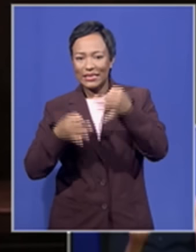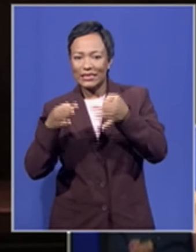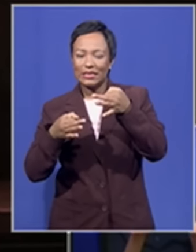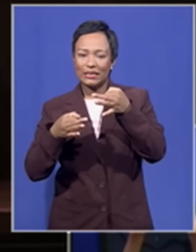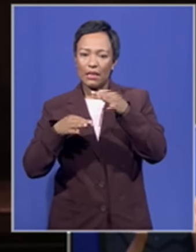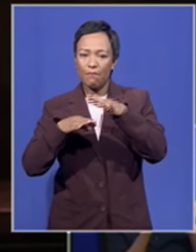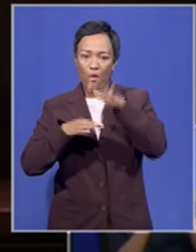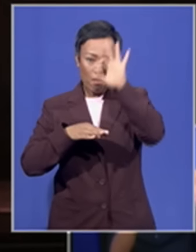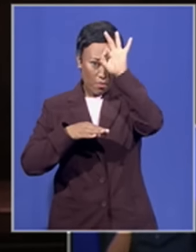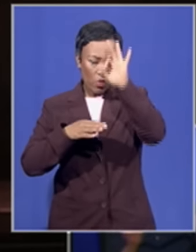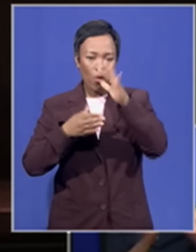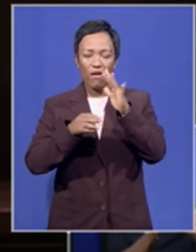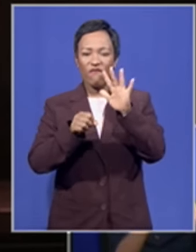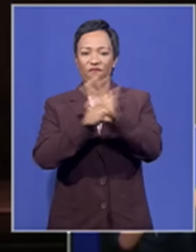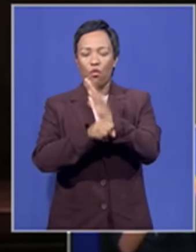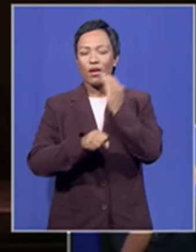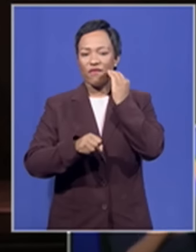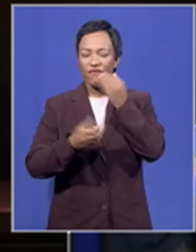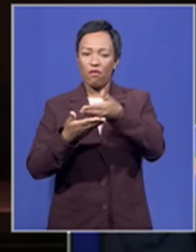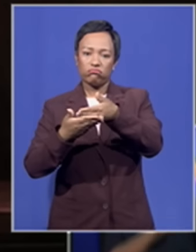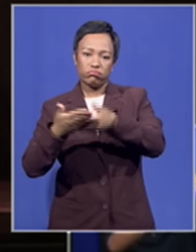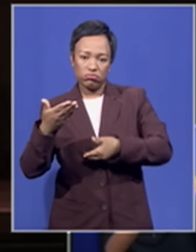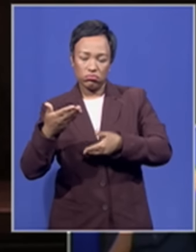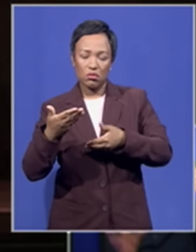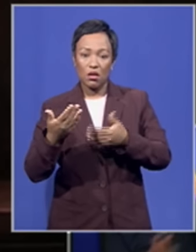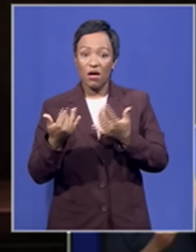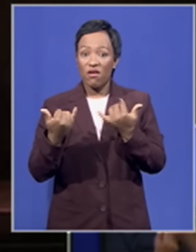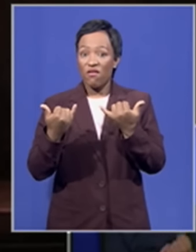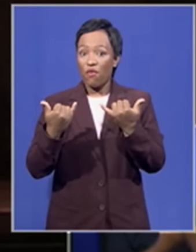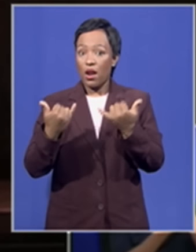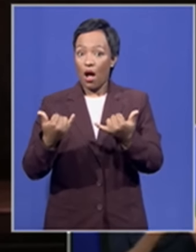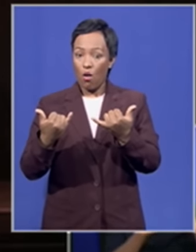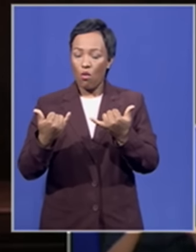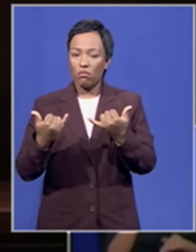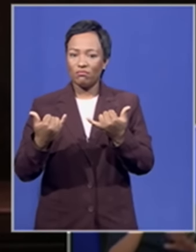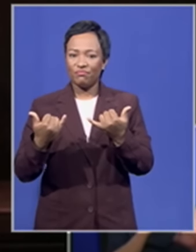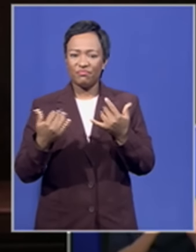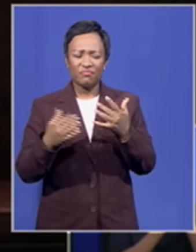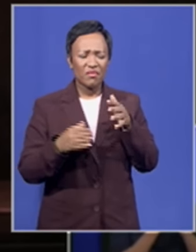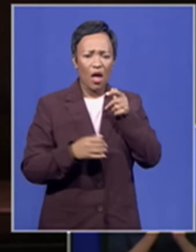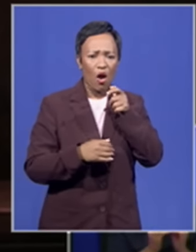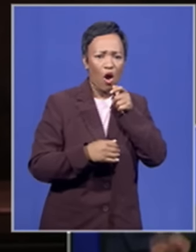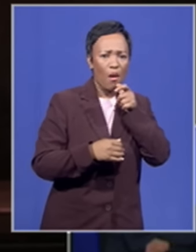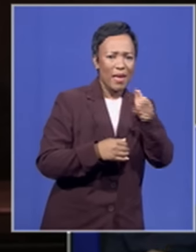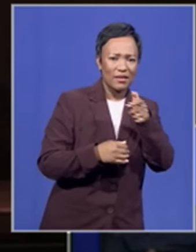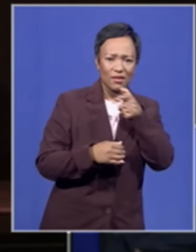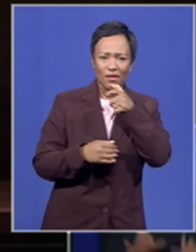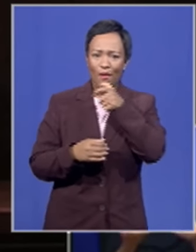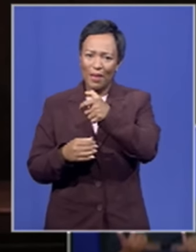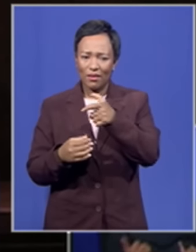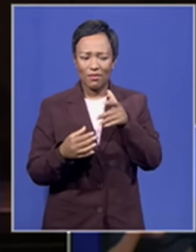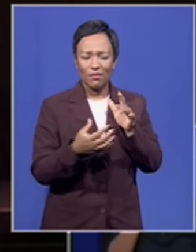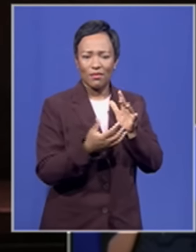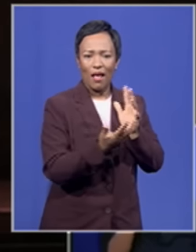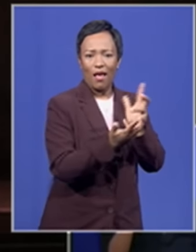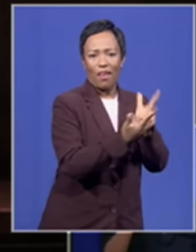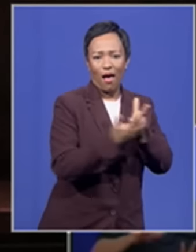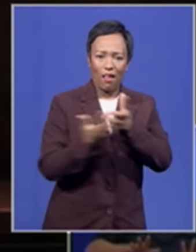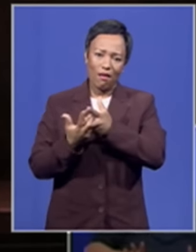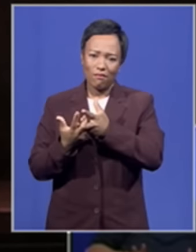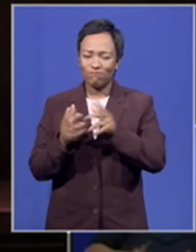particular. For now, we will refrain from specific commentary about the processes as they